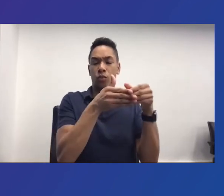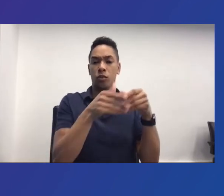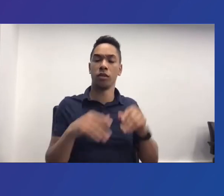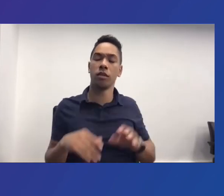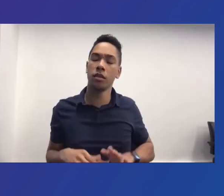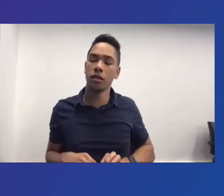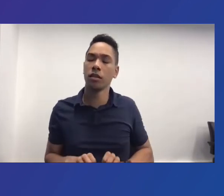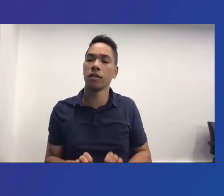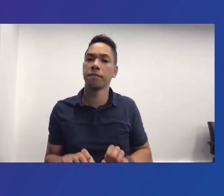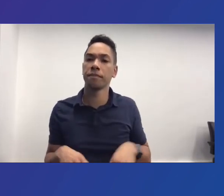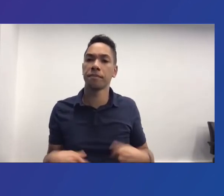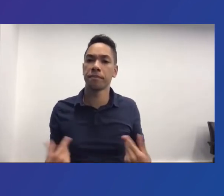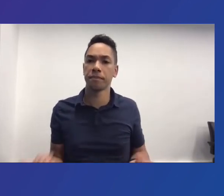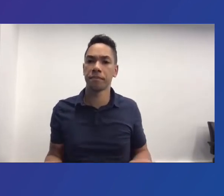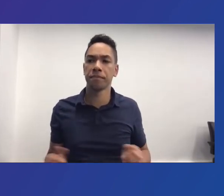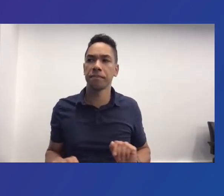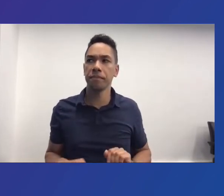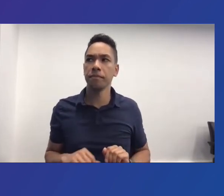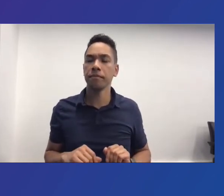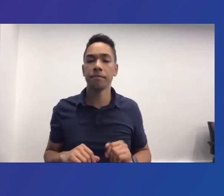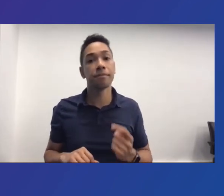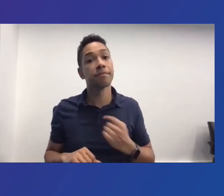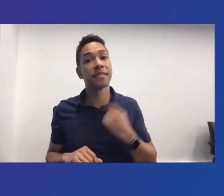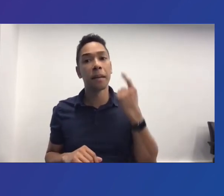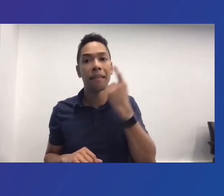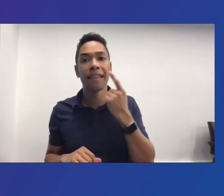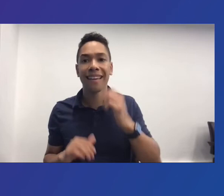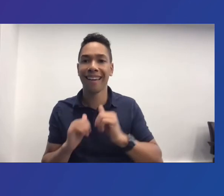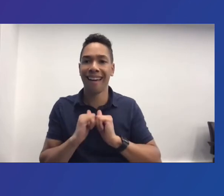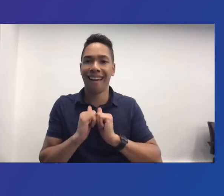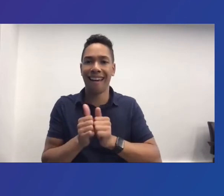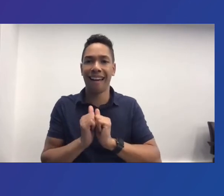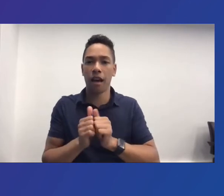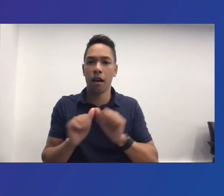But I'm thinking that how do we,